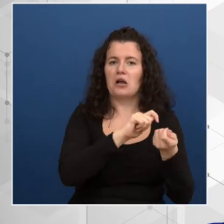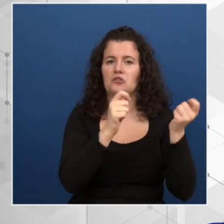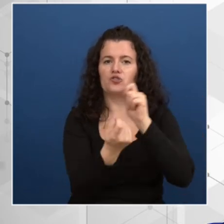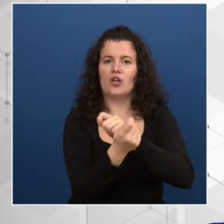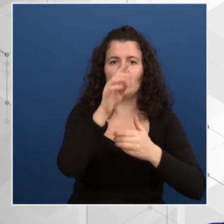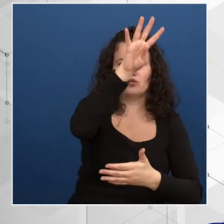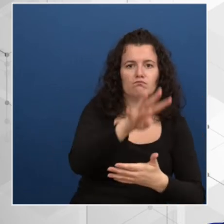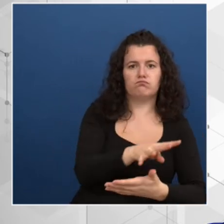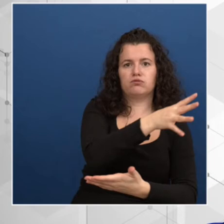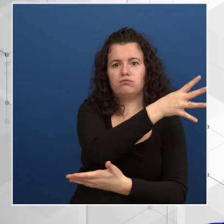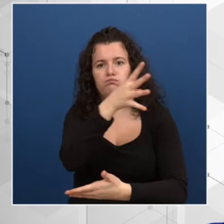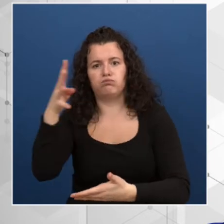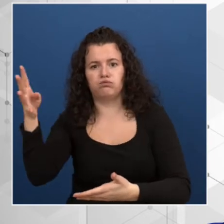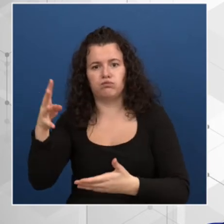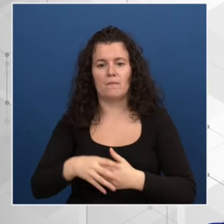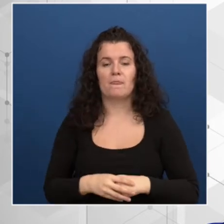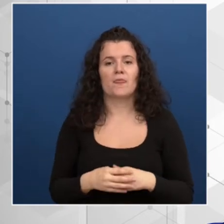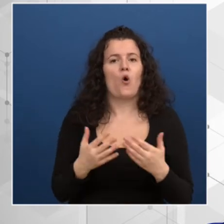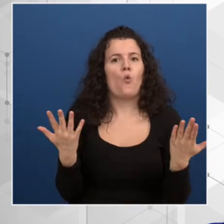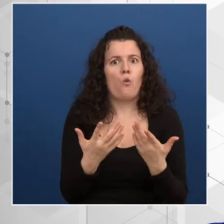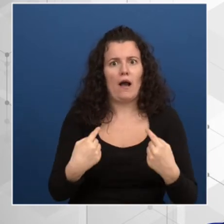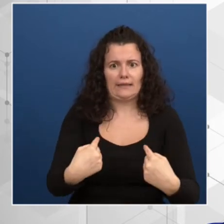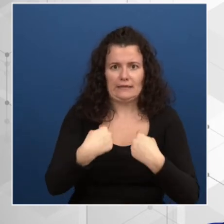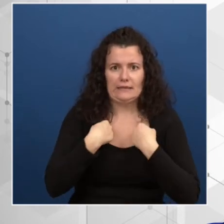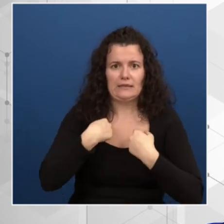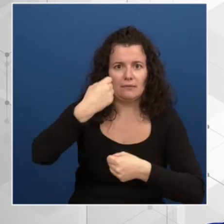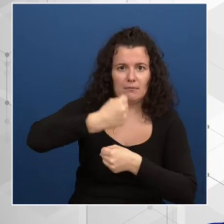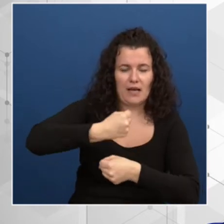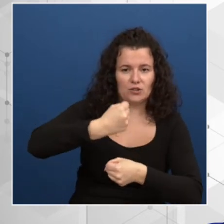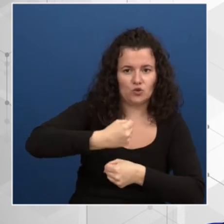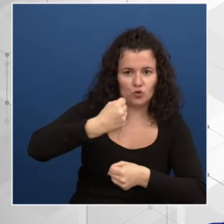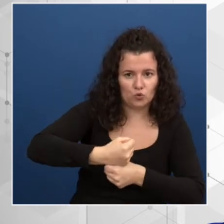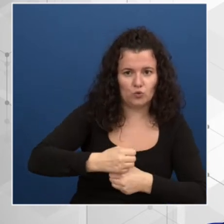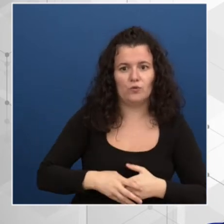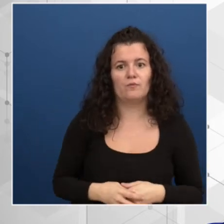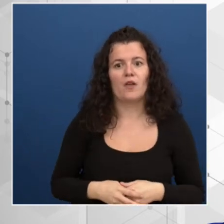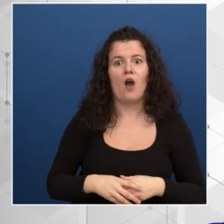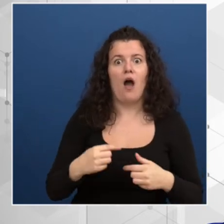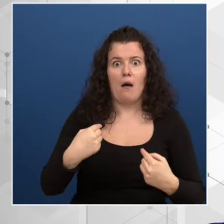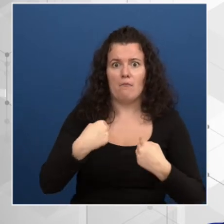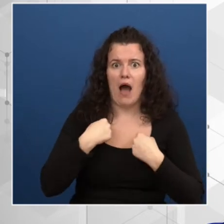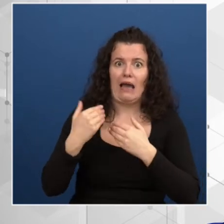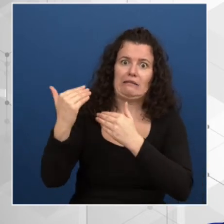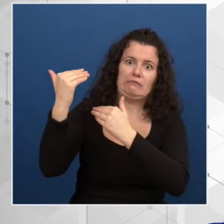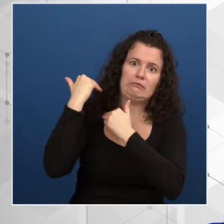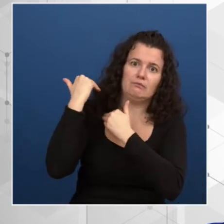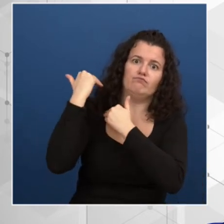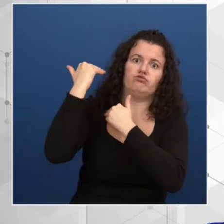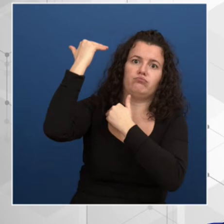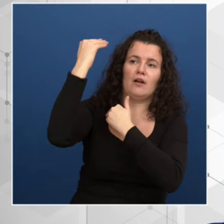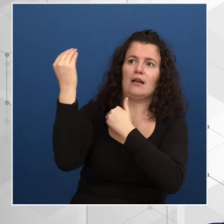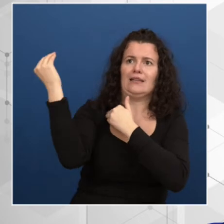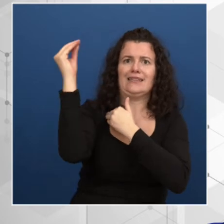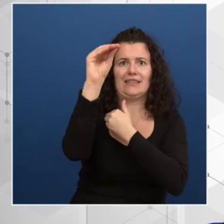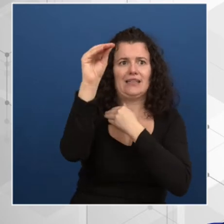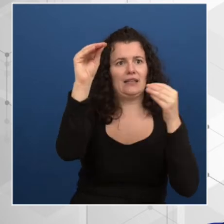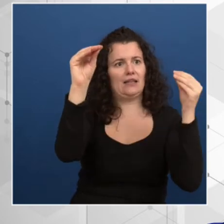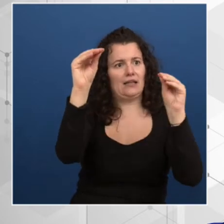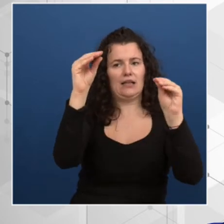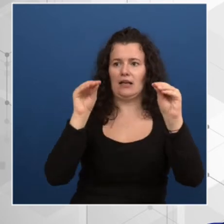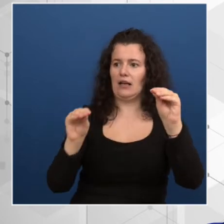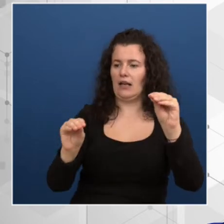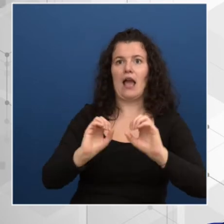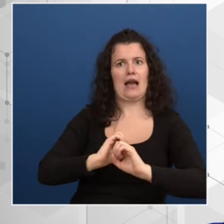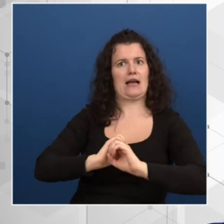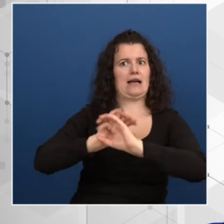in on what do I need to do, what's overdue or what's assigned to me. That could make someone's day because it's really clear on what needs to get